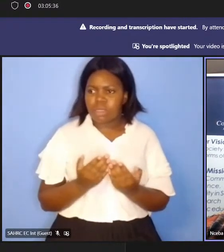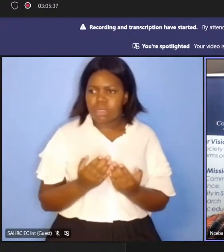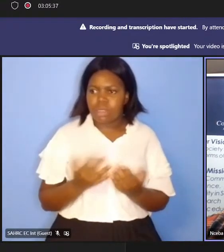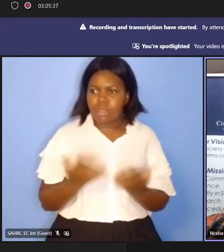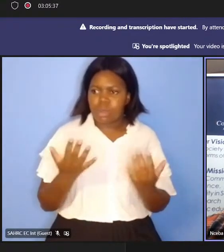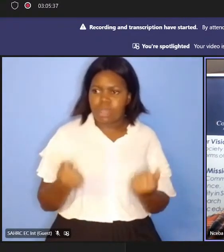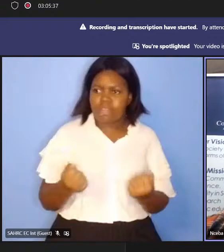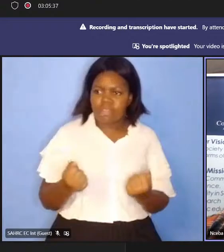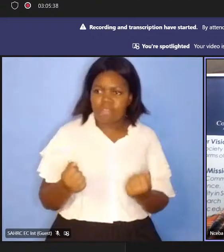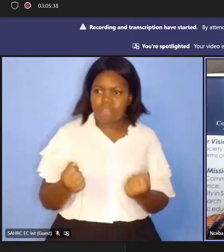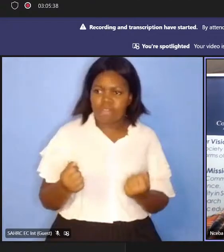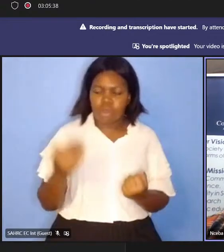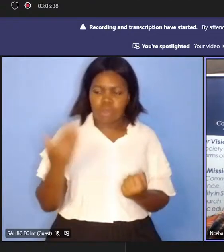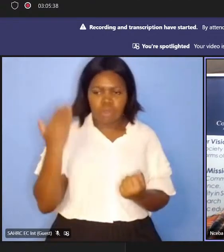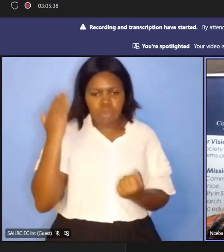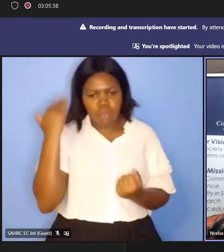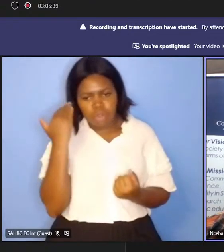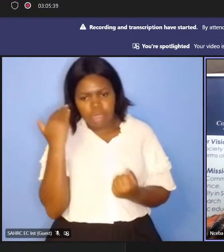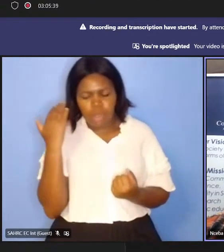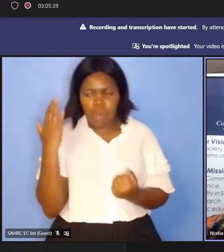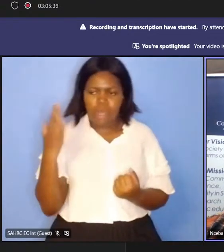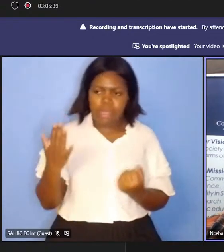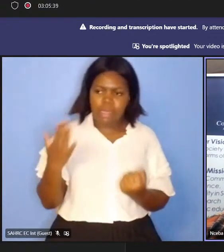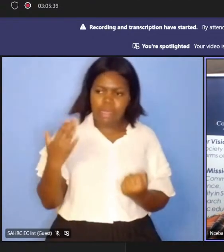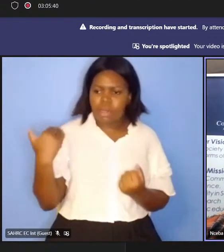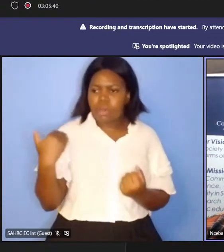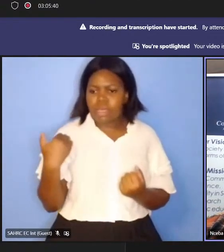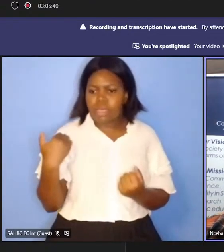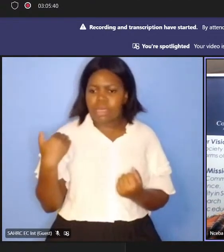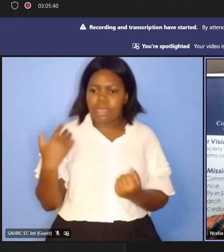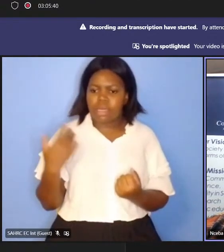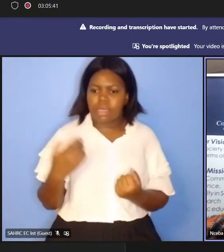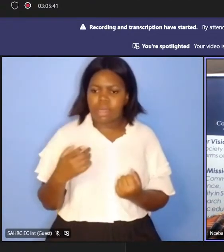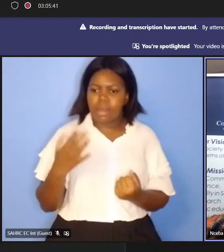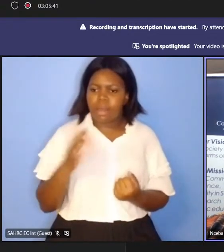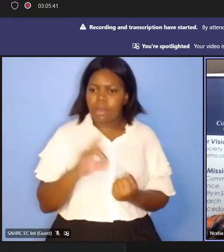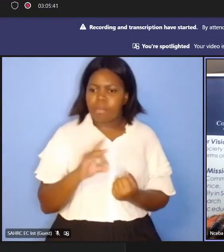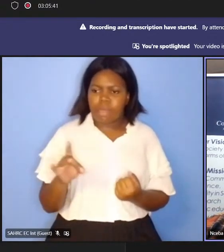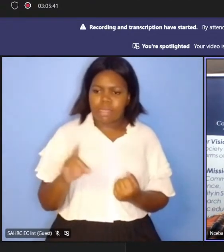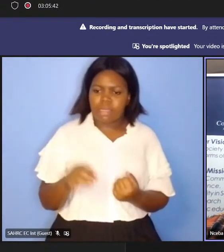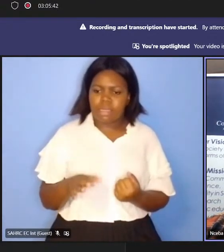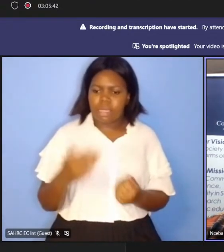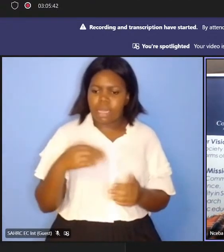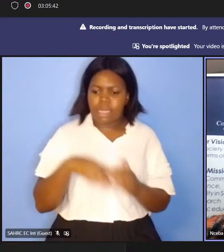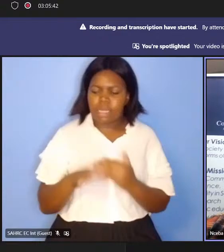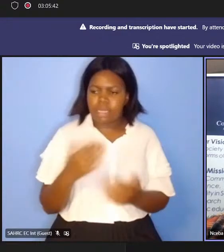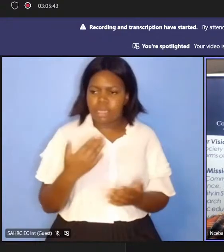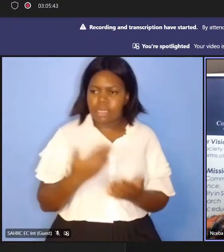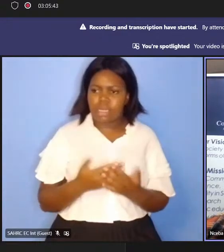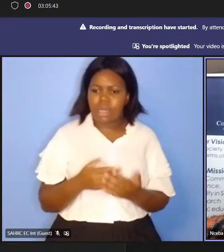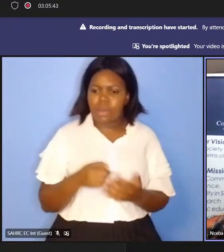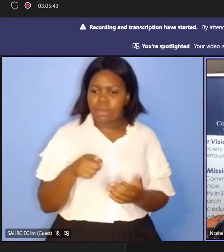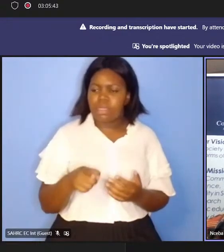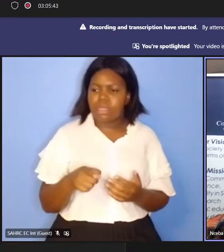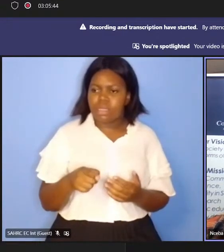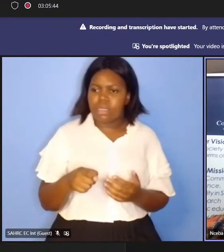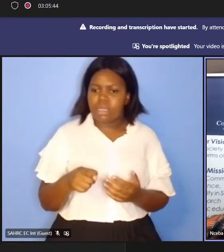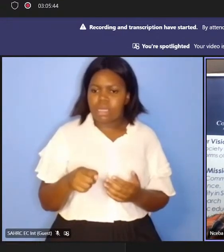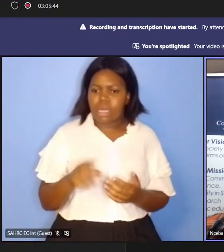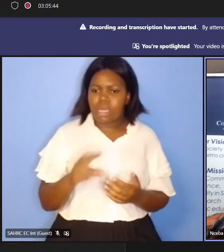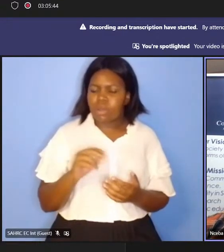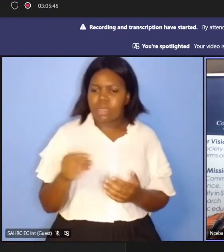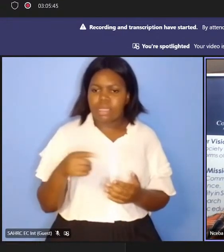hair, because that does not interfere with their education. As long as it's not interfering with the